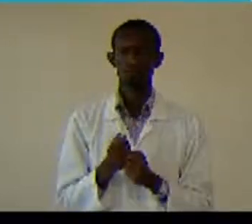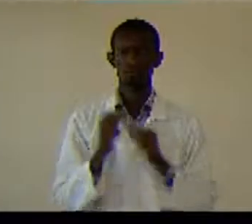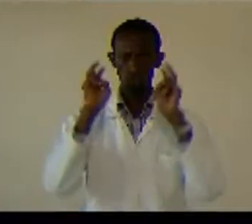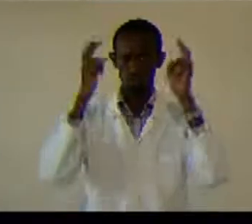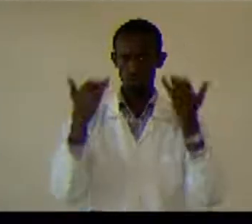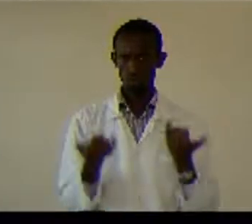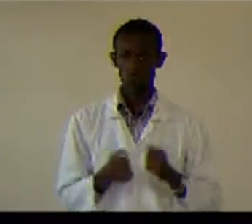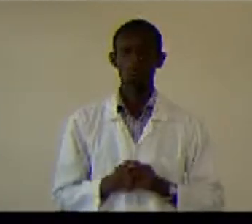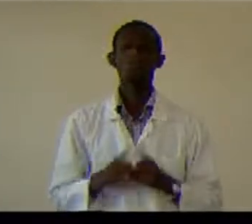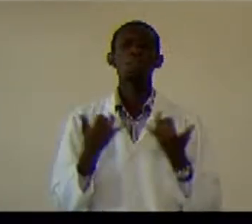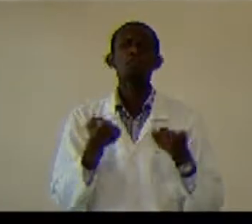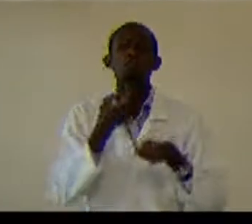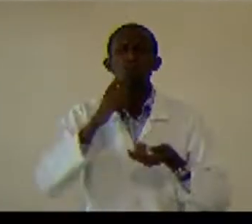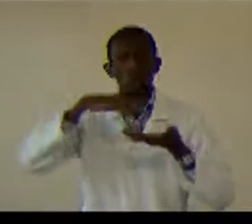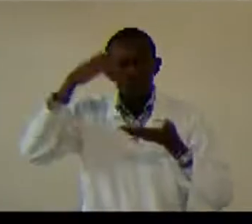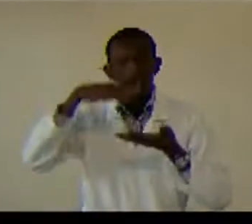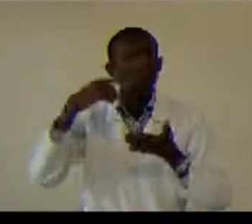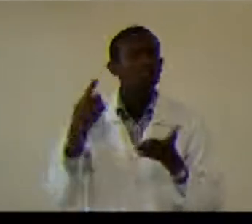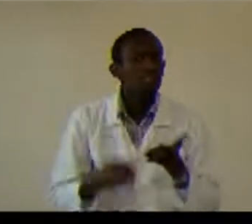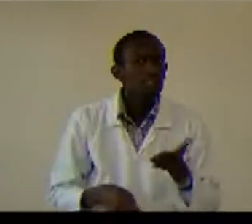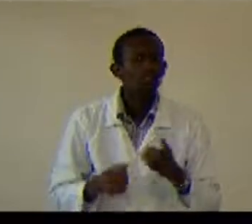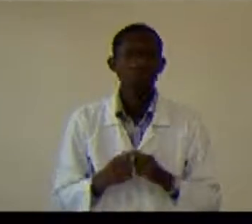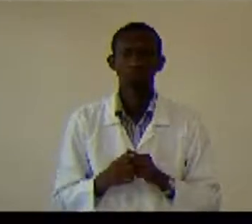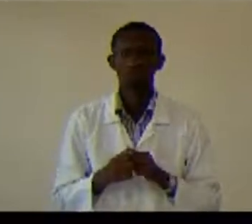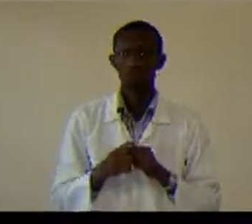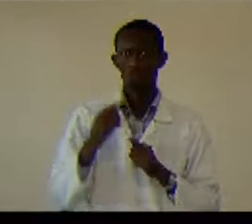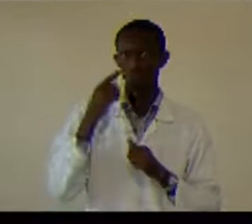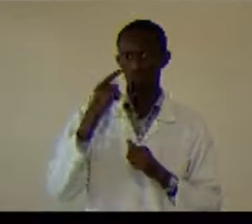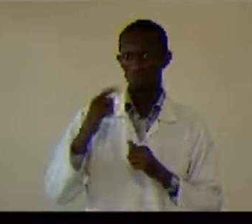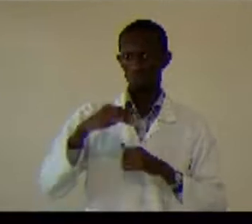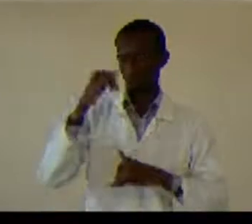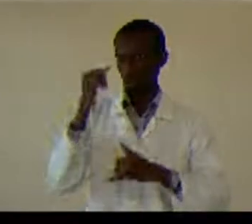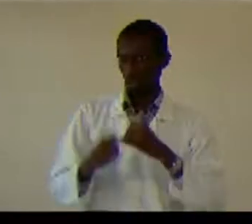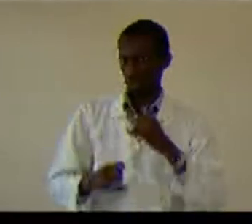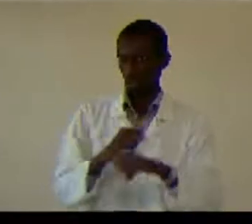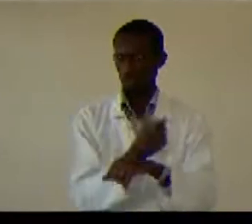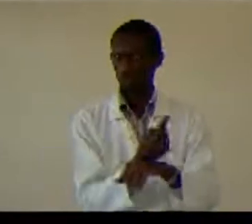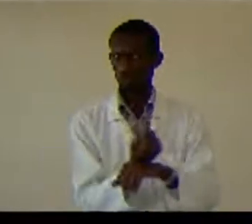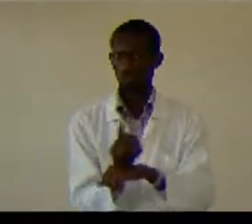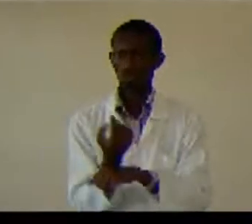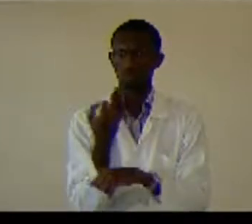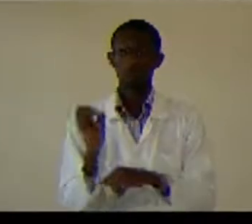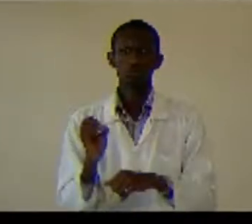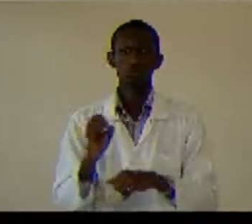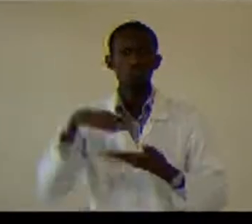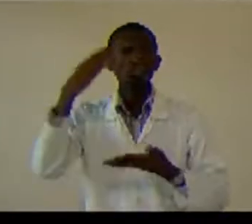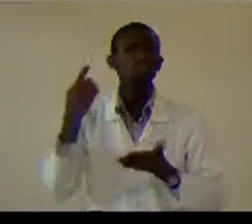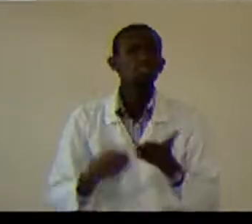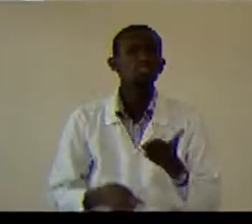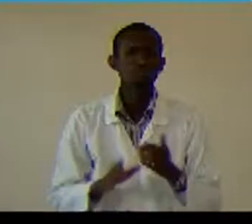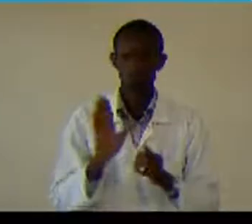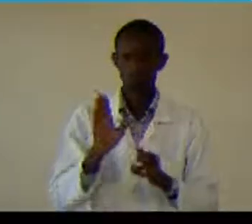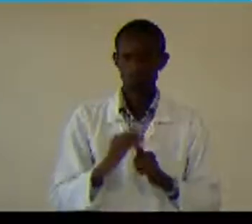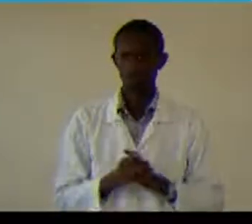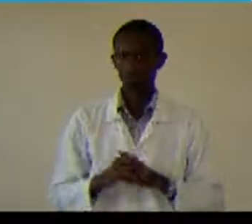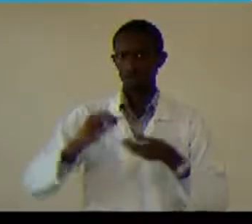we learn? What should we get at the end of this 30-minute session that we are going to have together? So, number